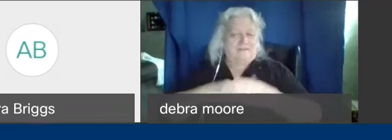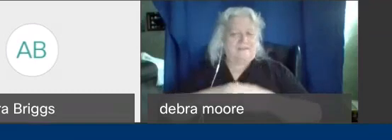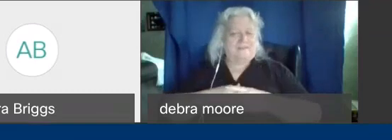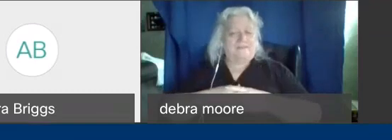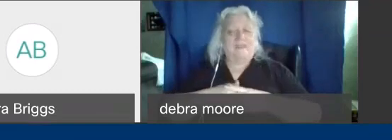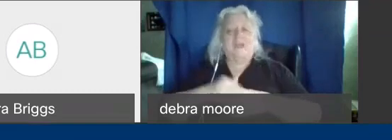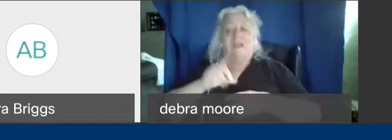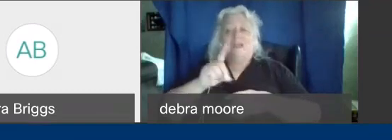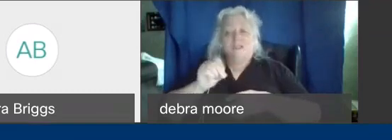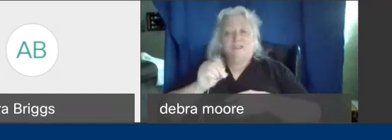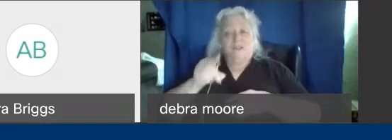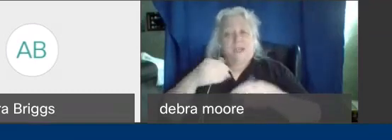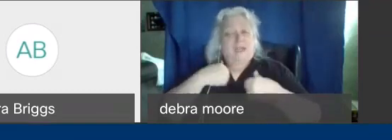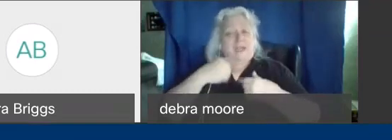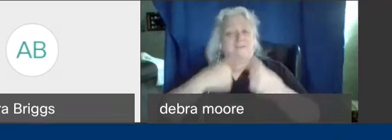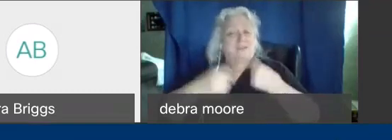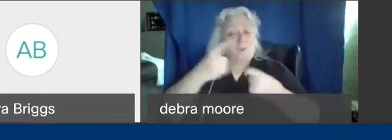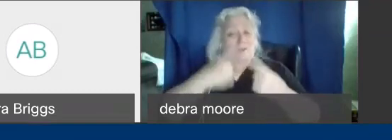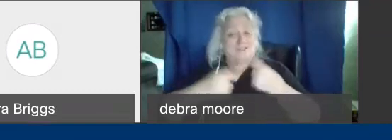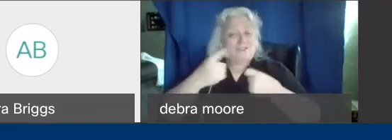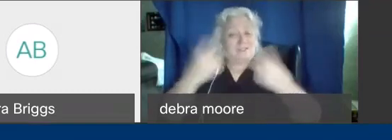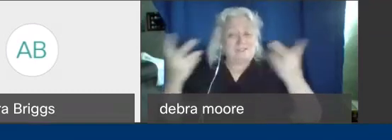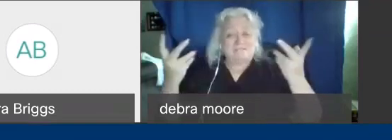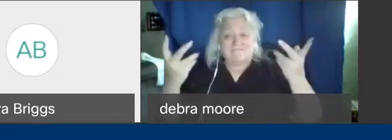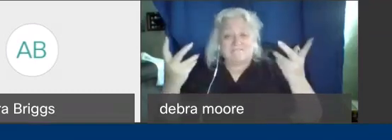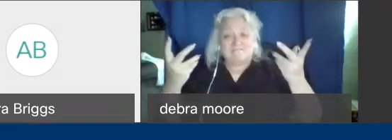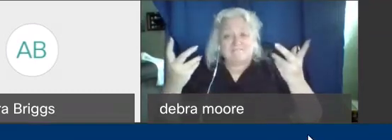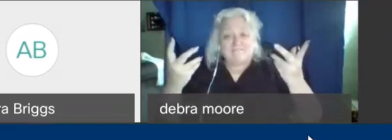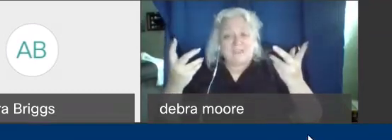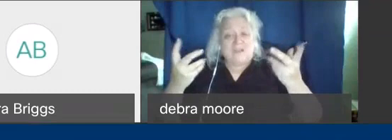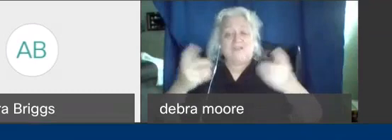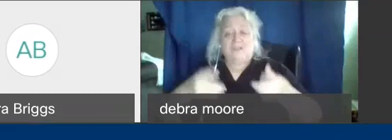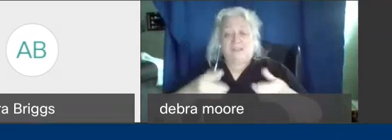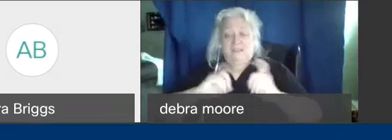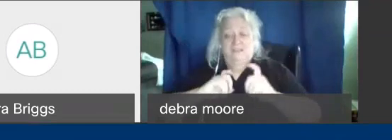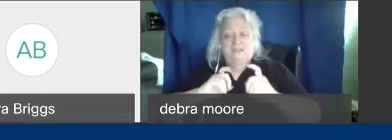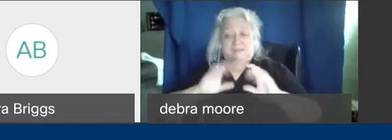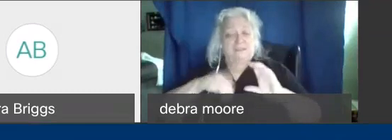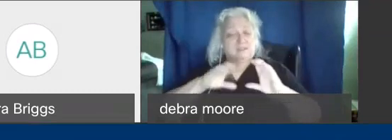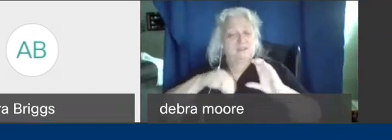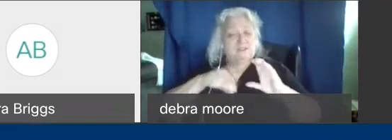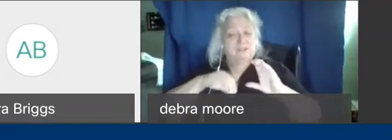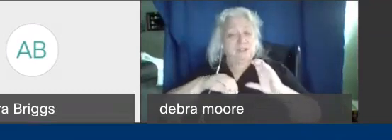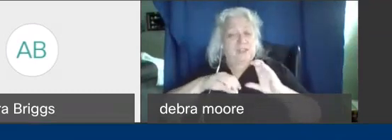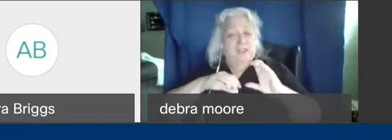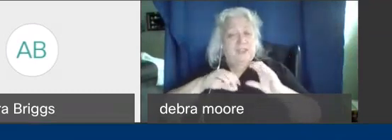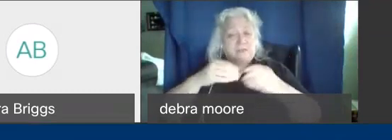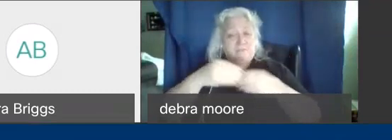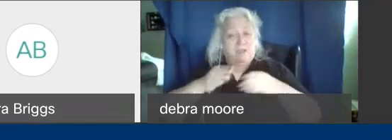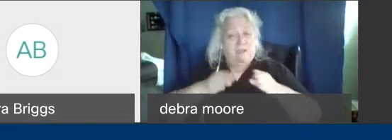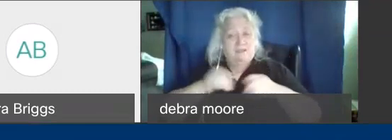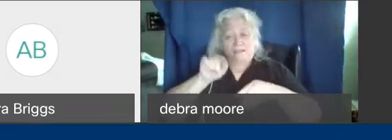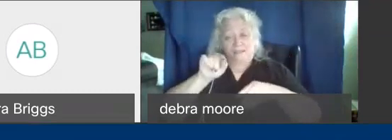All right, does anybody have any questions? You can provide them in the chat below, and I'll be able to answer them if you have any.